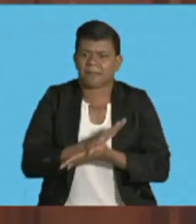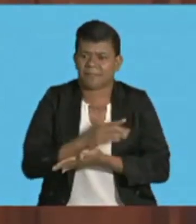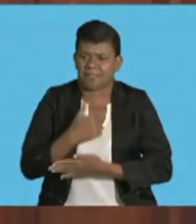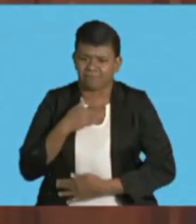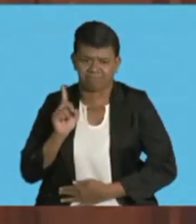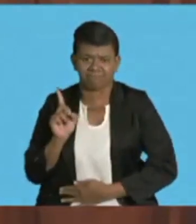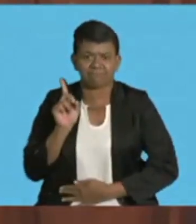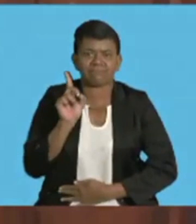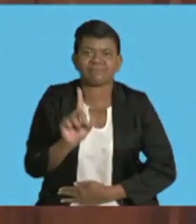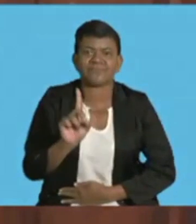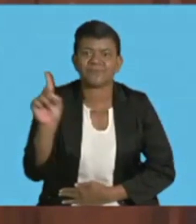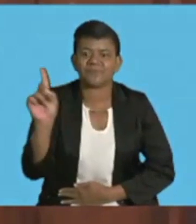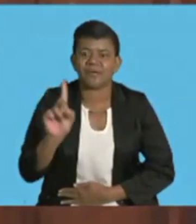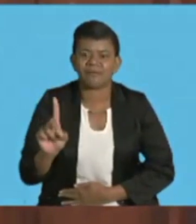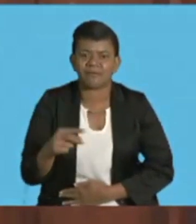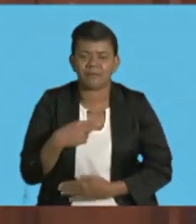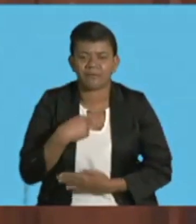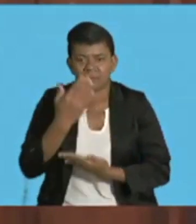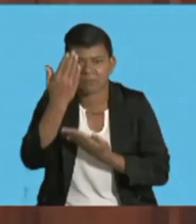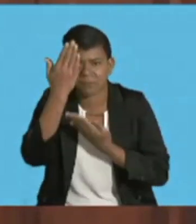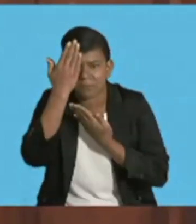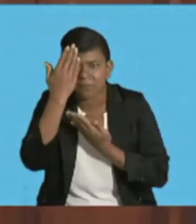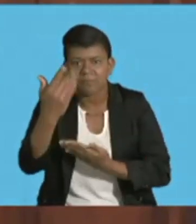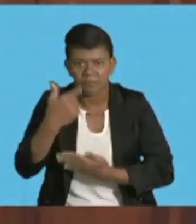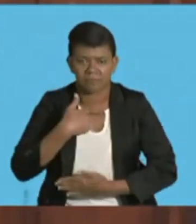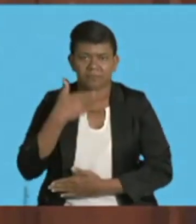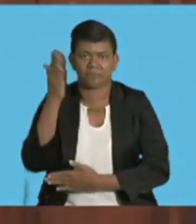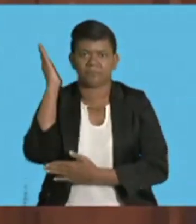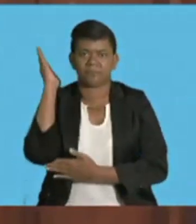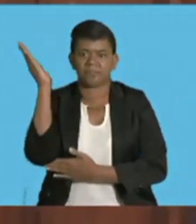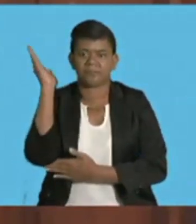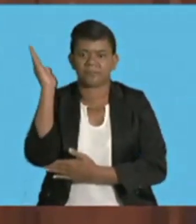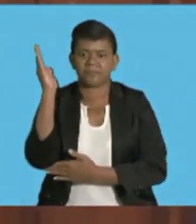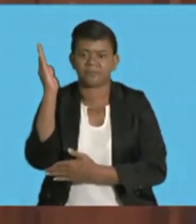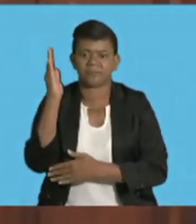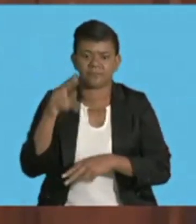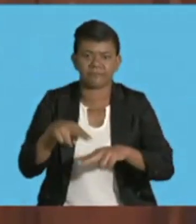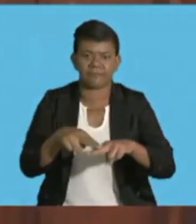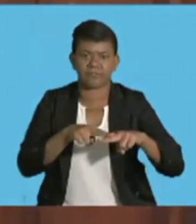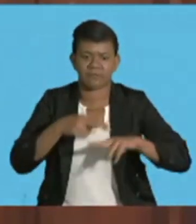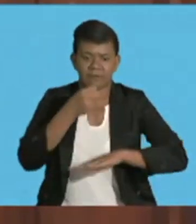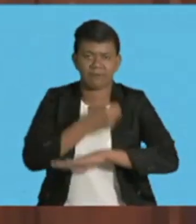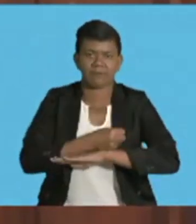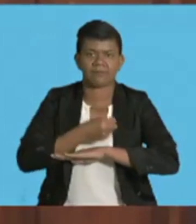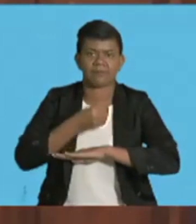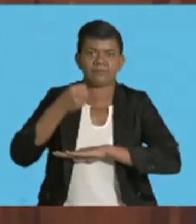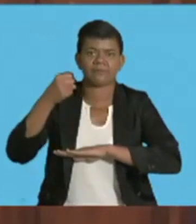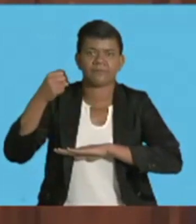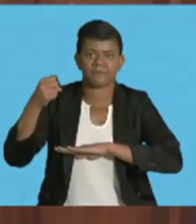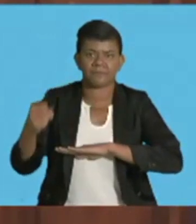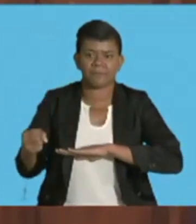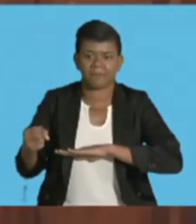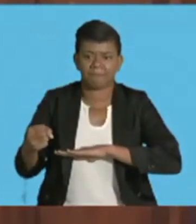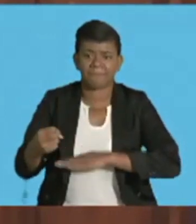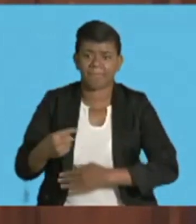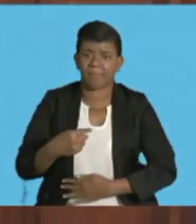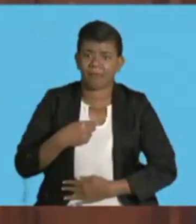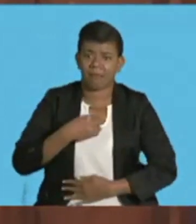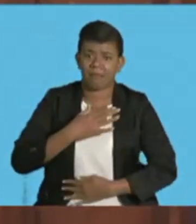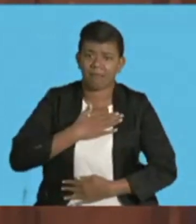Minister, Mr. Bainimarama, distinguished ministers and members of Parliament, I